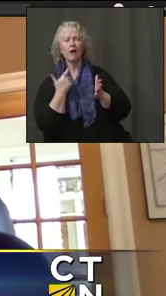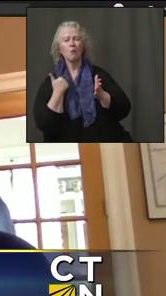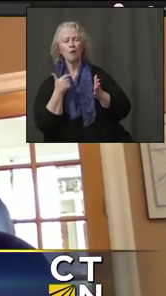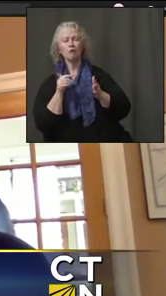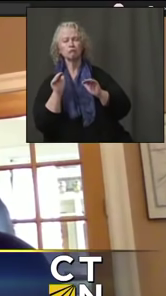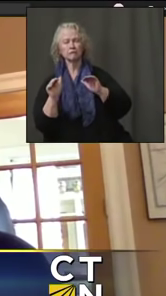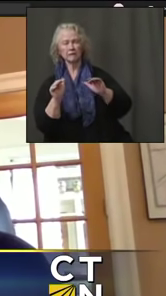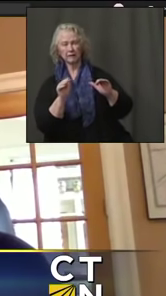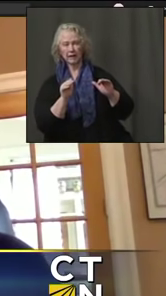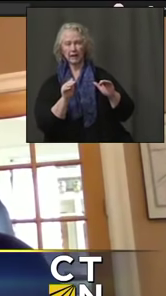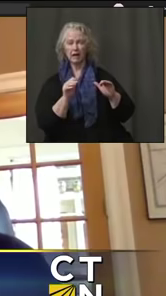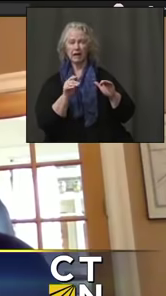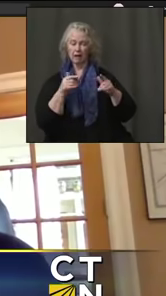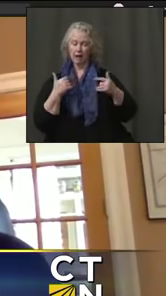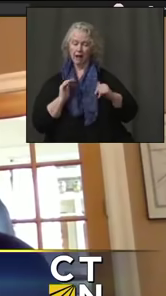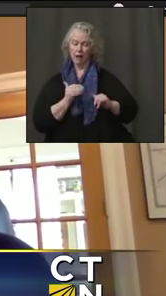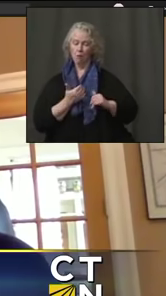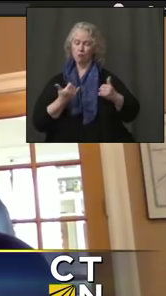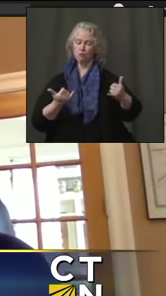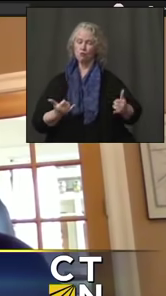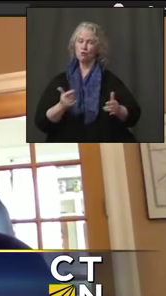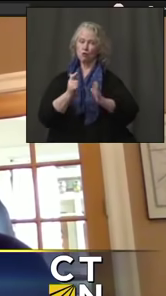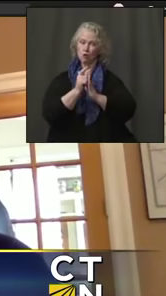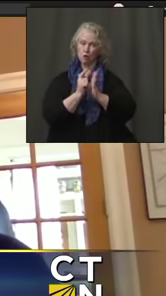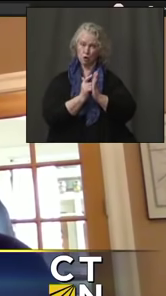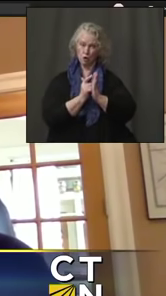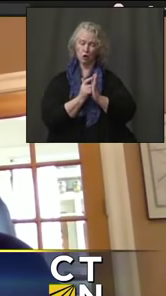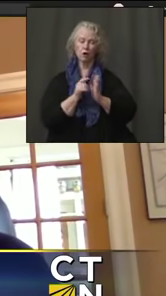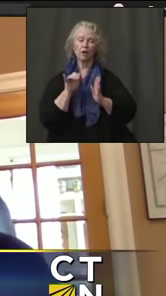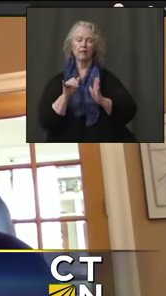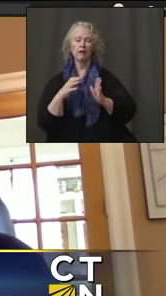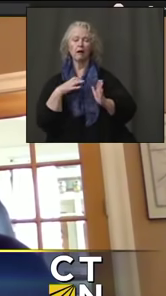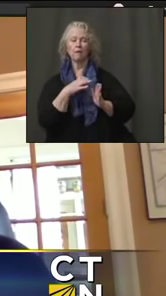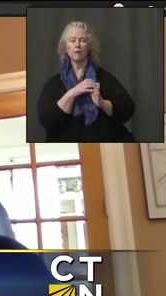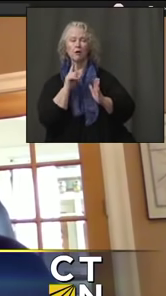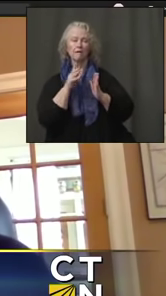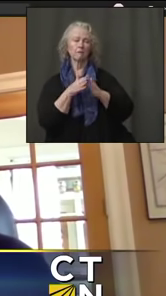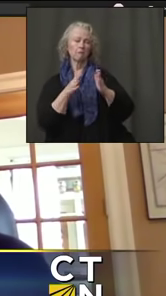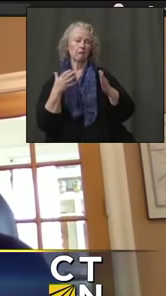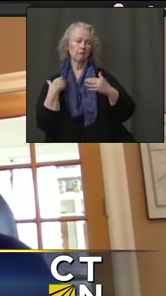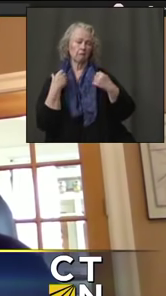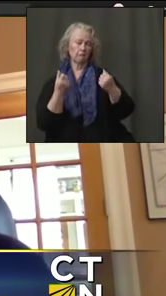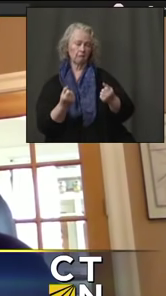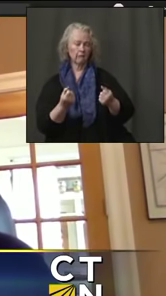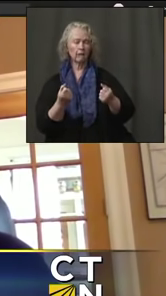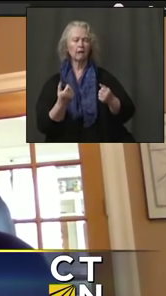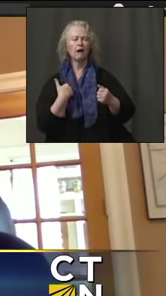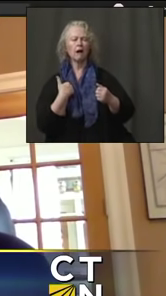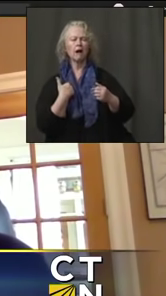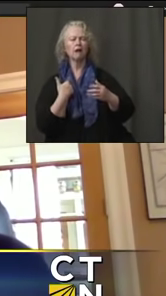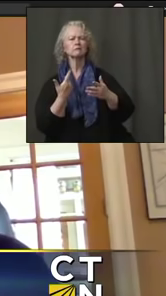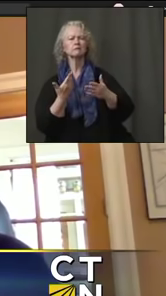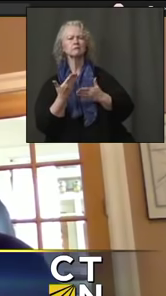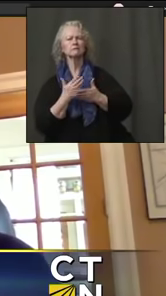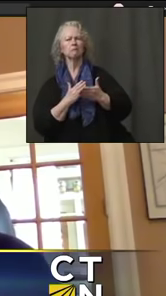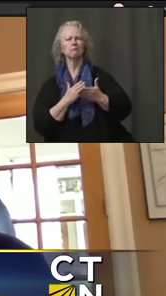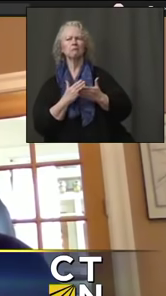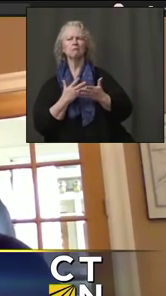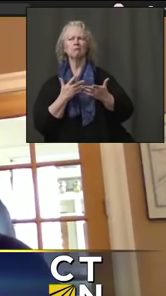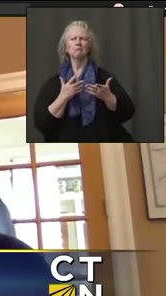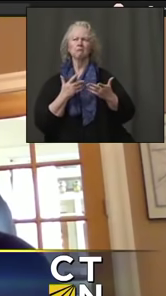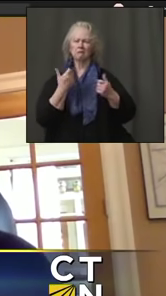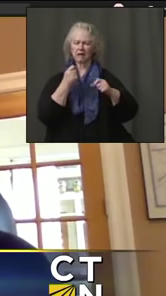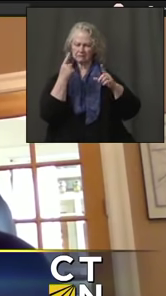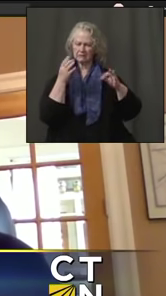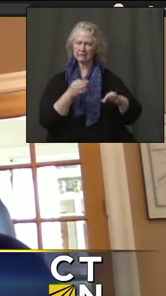reminding that under existing law, the Commissioner of Public Health has quite broad discretion to levy